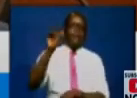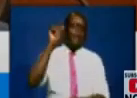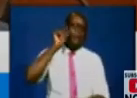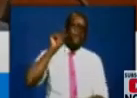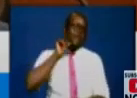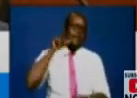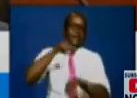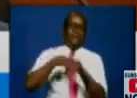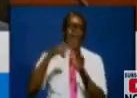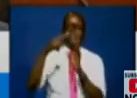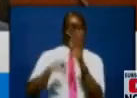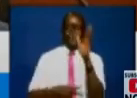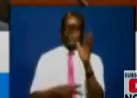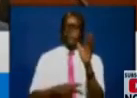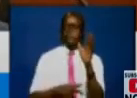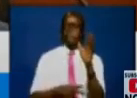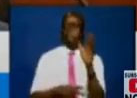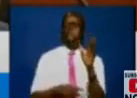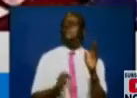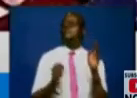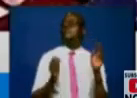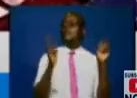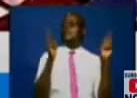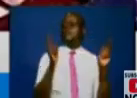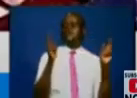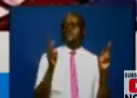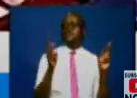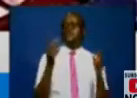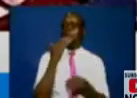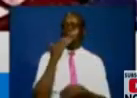you read the charges, Mr. Speaker. I thank you.